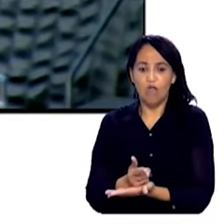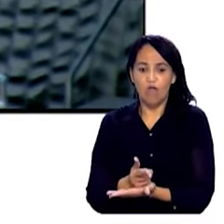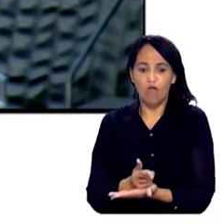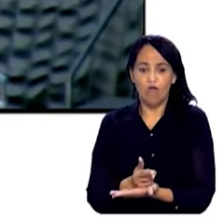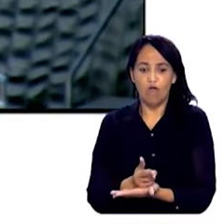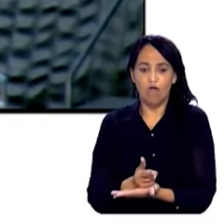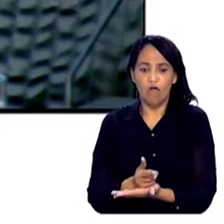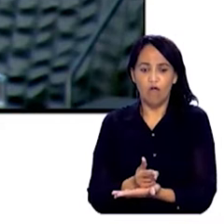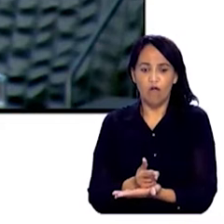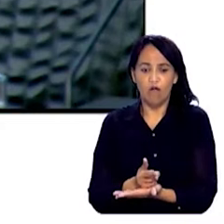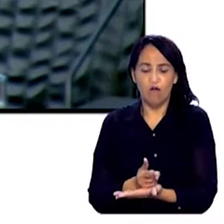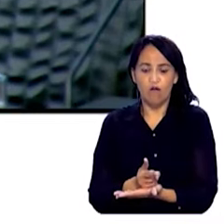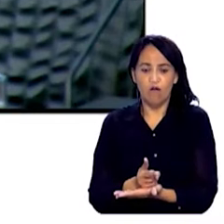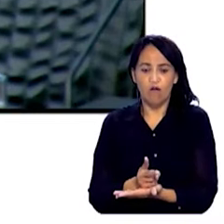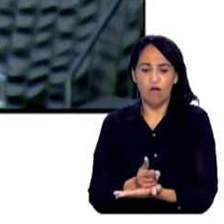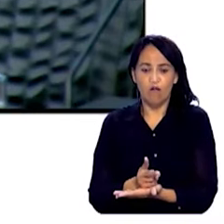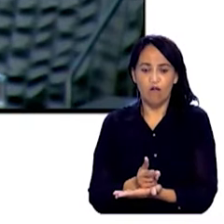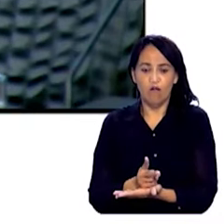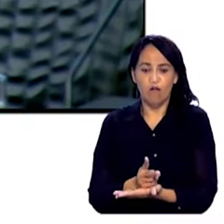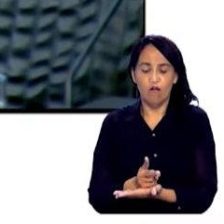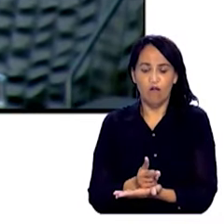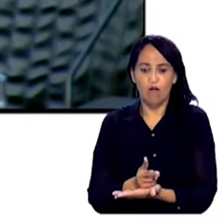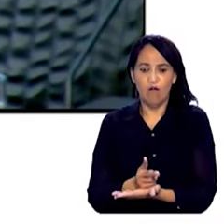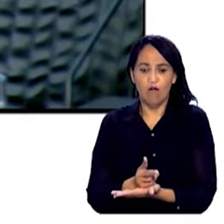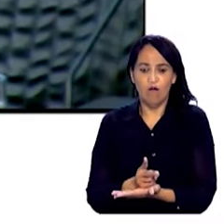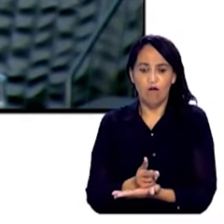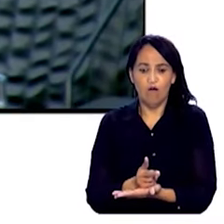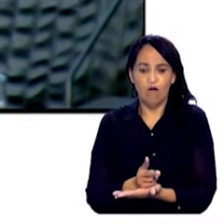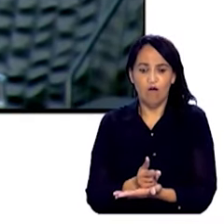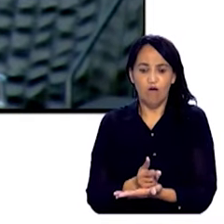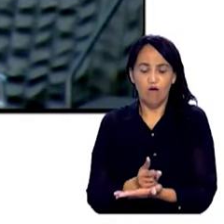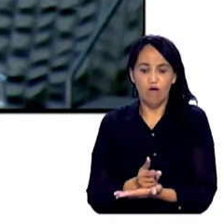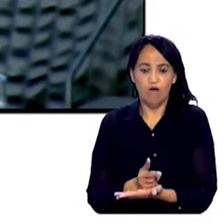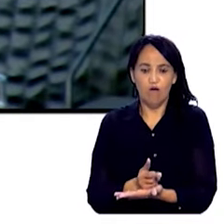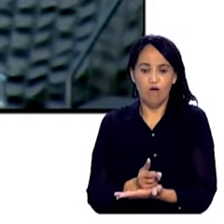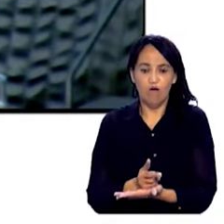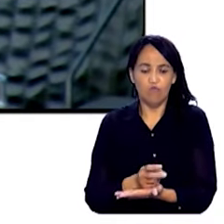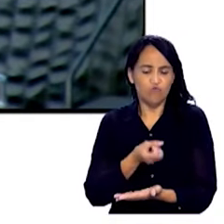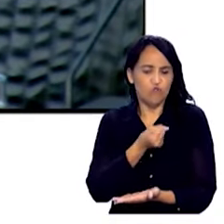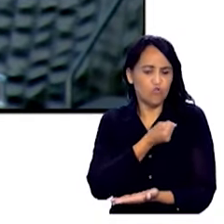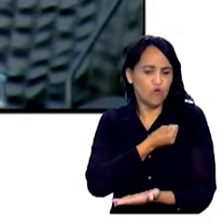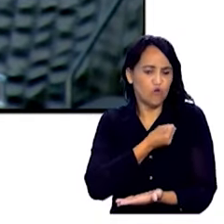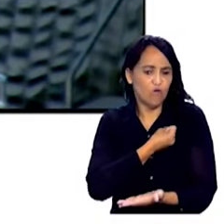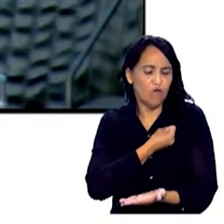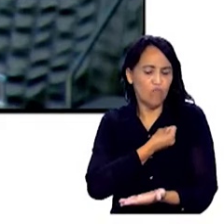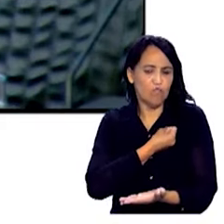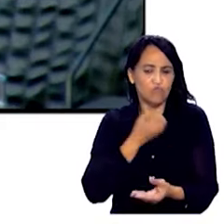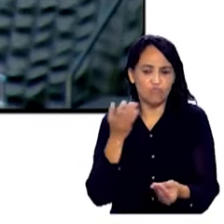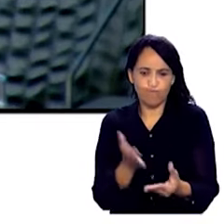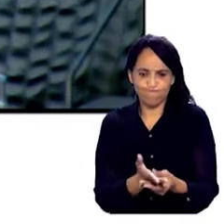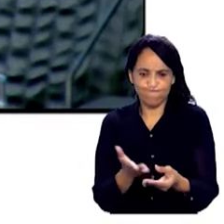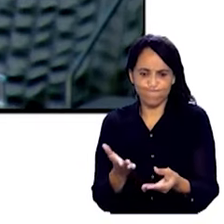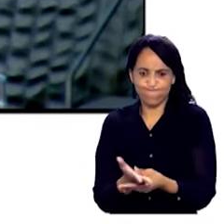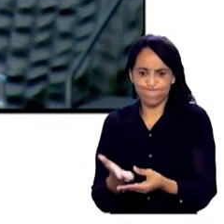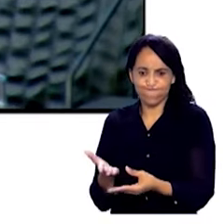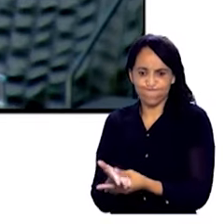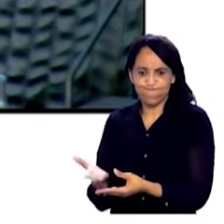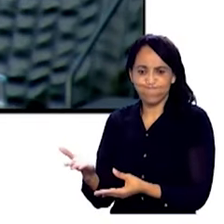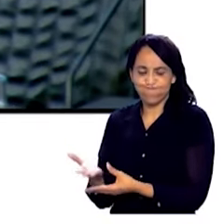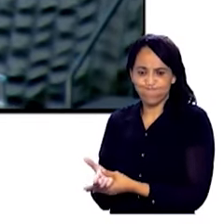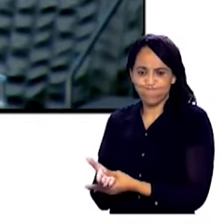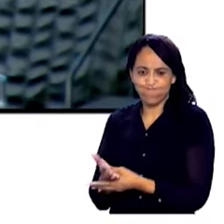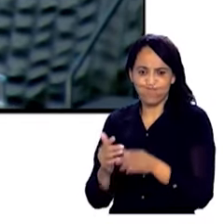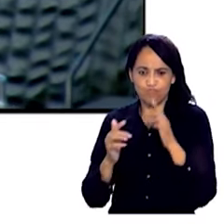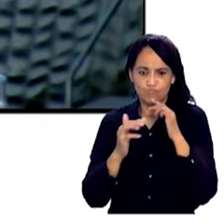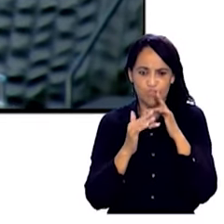Nothing The Number of seats on the cour congress assert the power to Set the number of seats which have varied